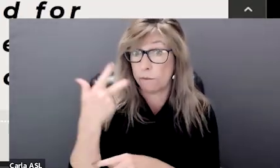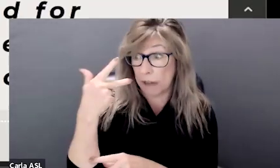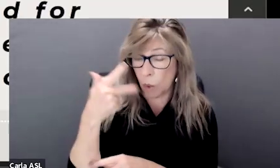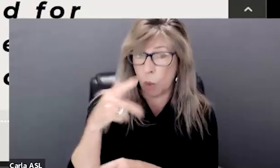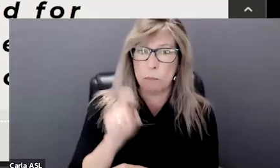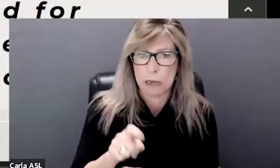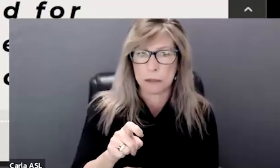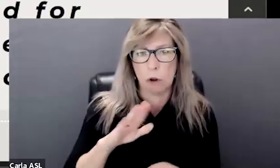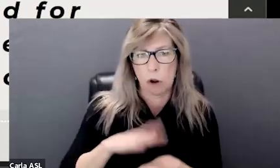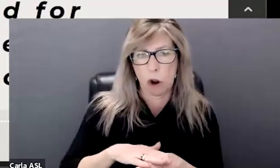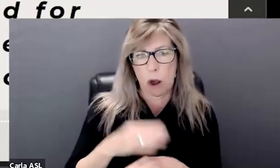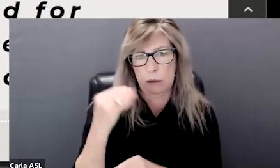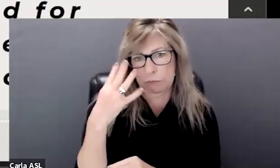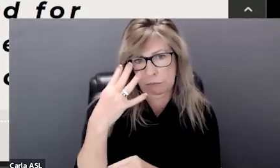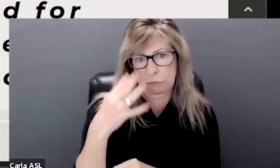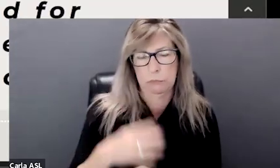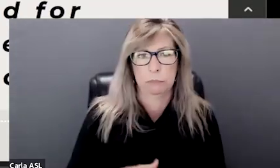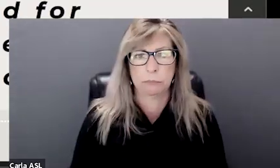cameras